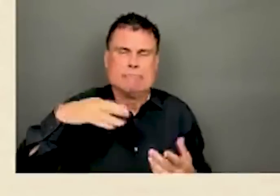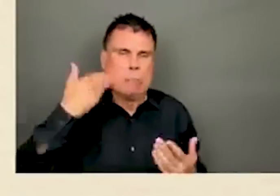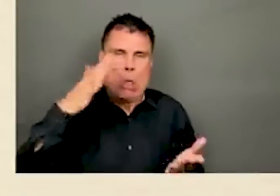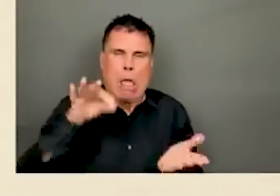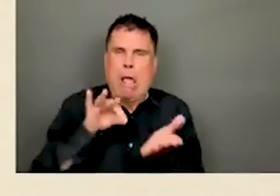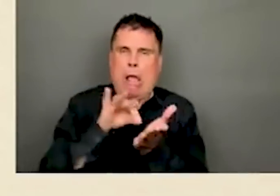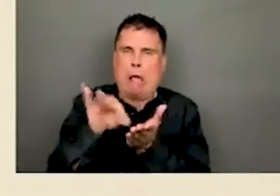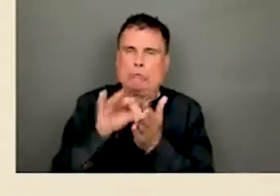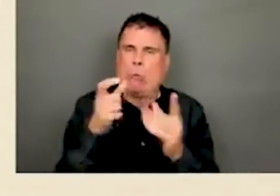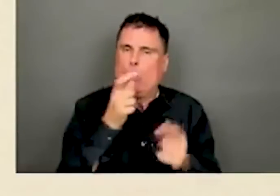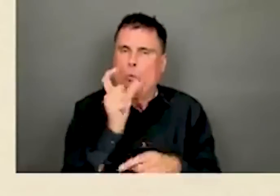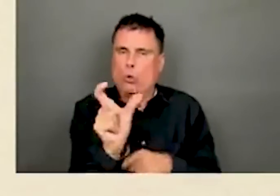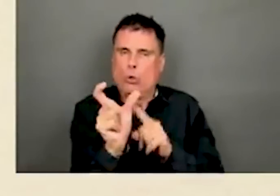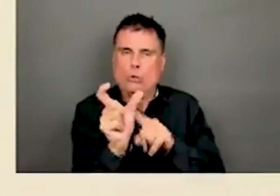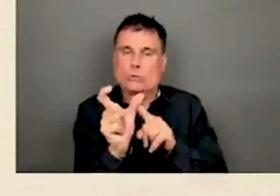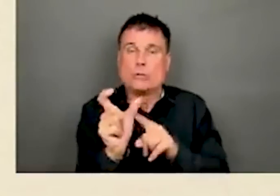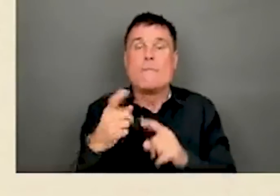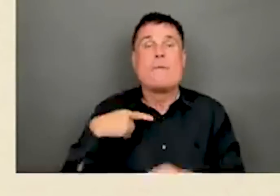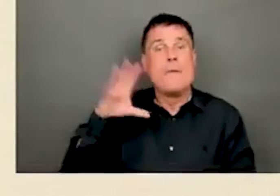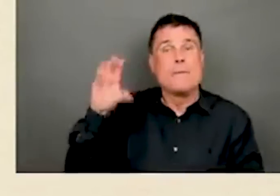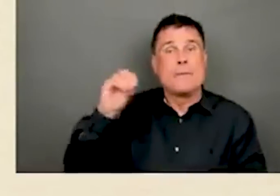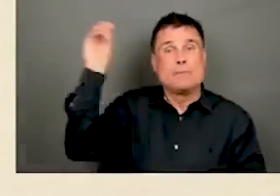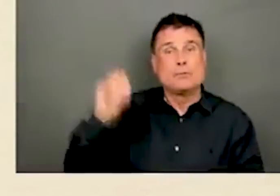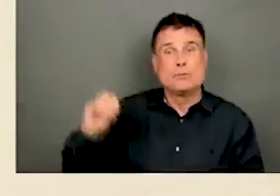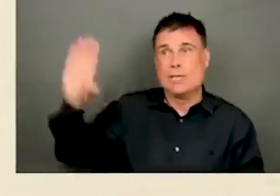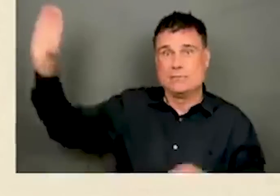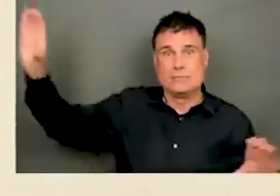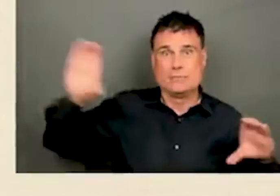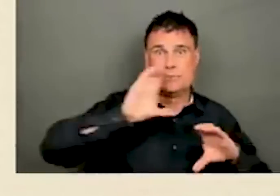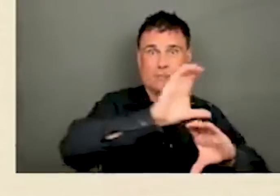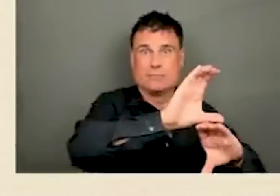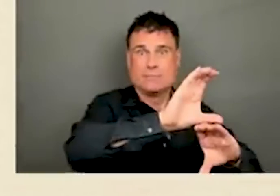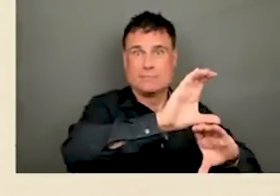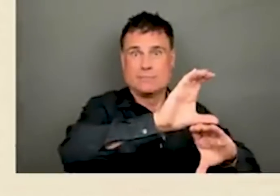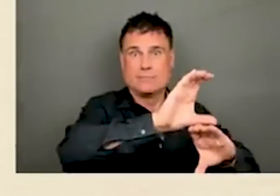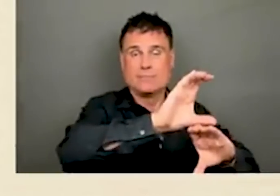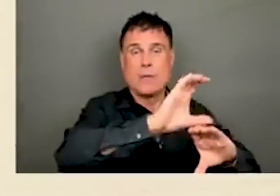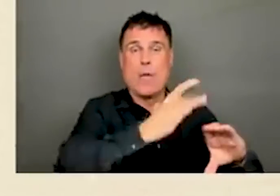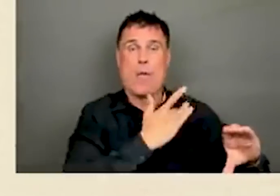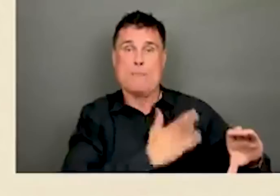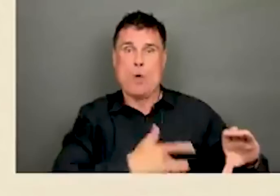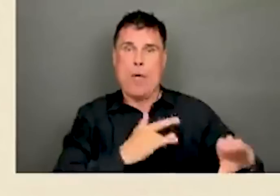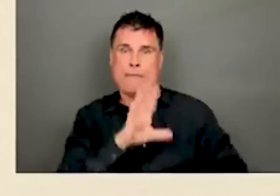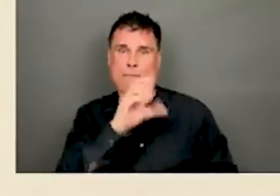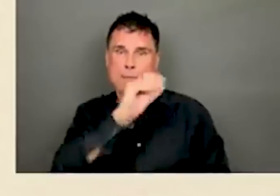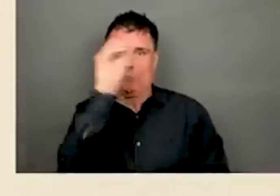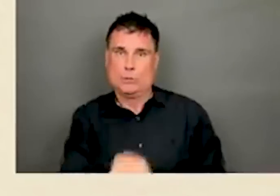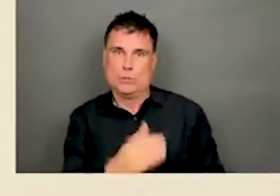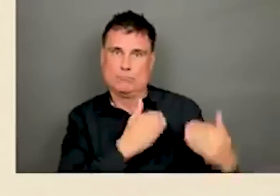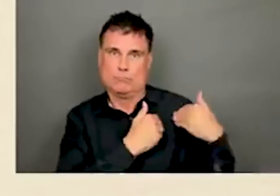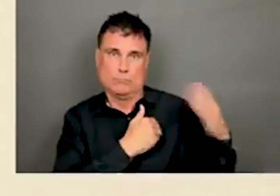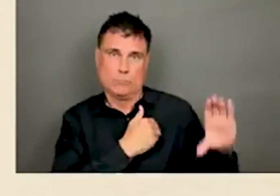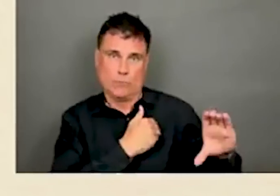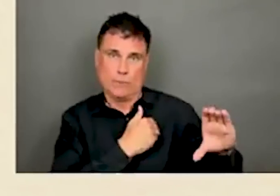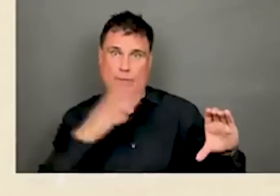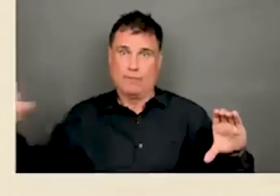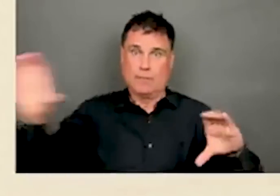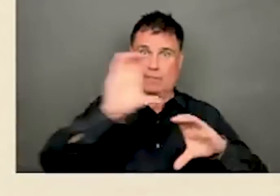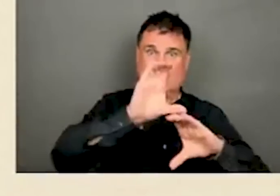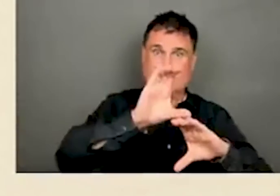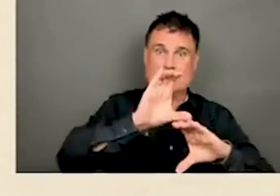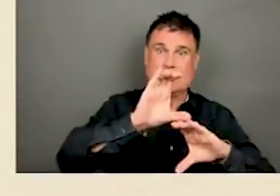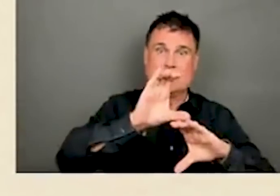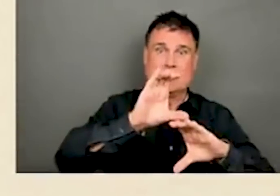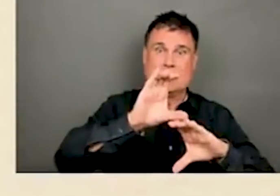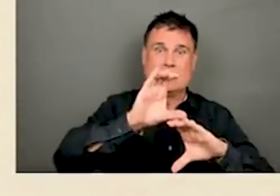from 50-50 to 78% of funding provided by the province and only 22% provided by the federal government. And